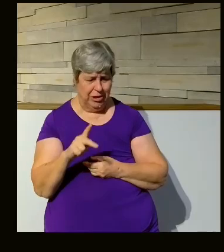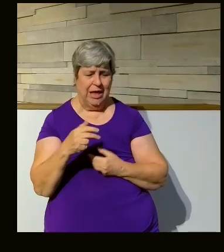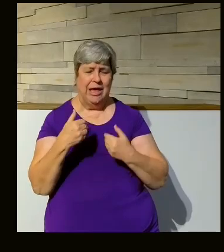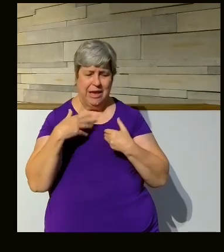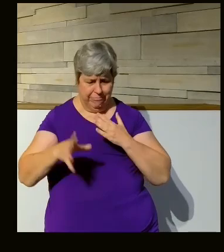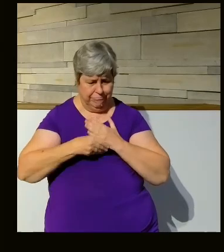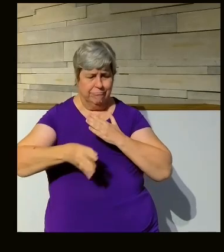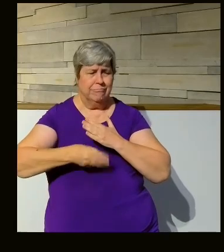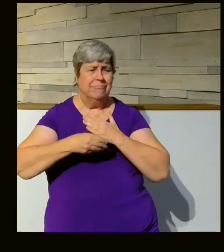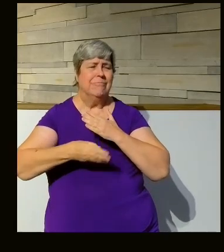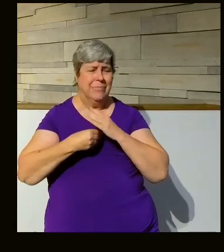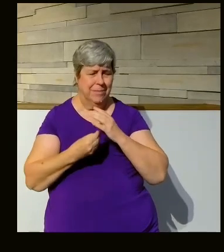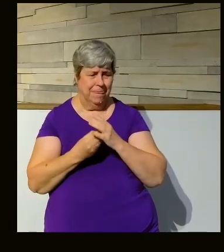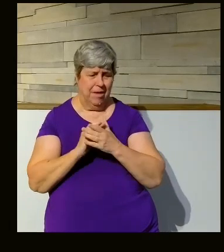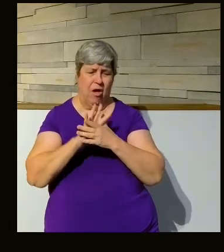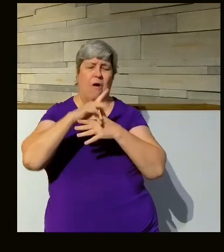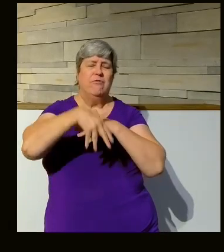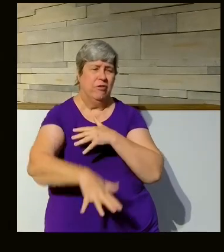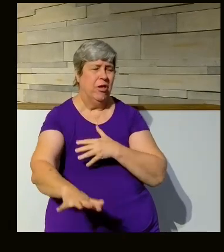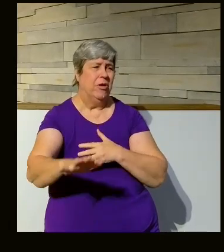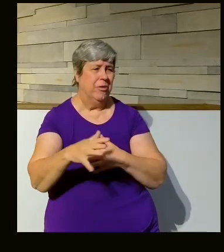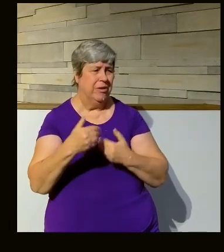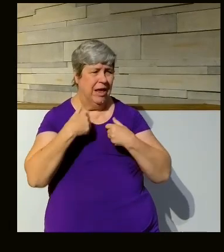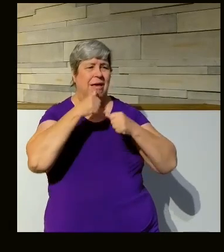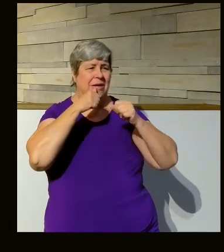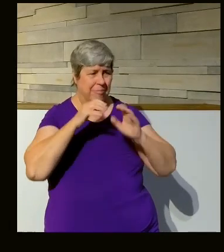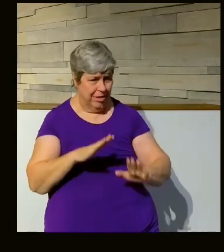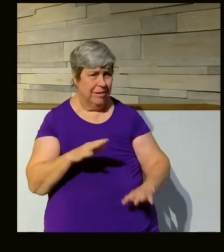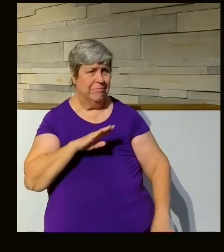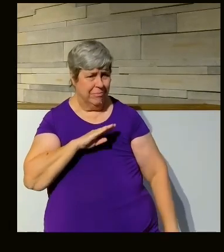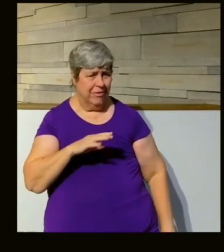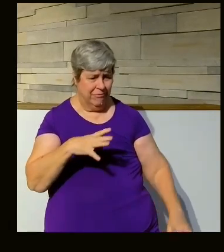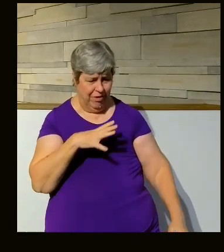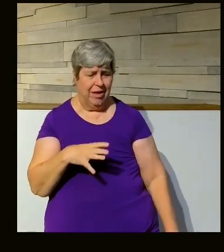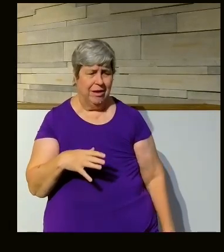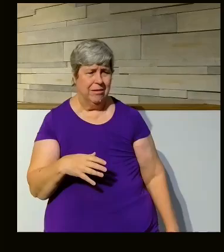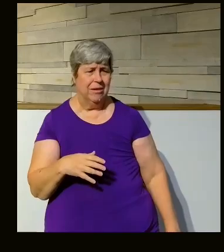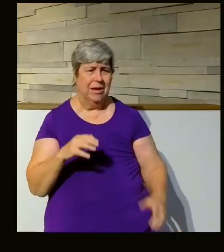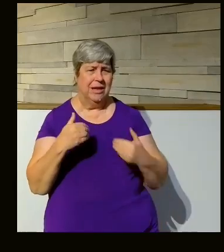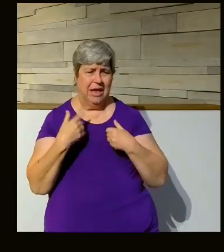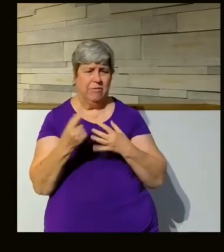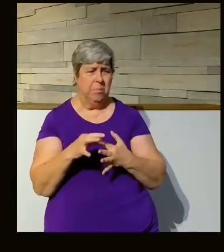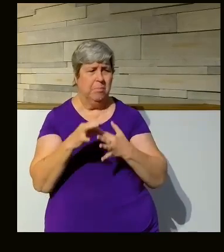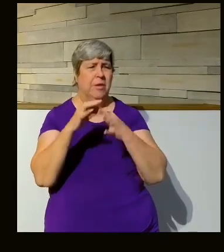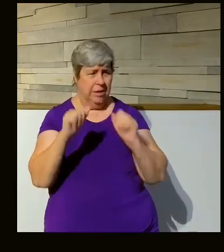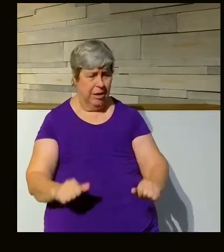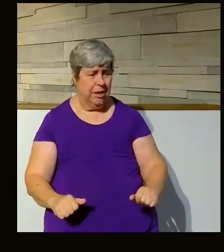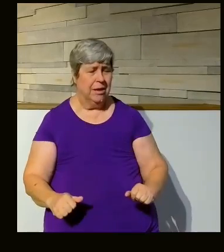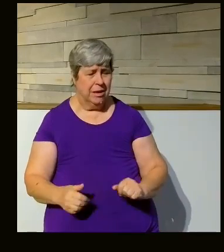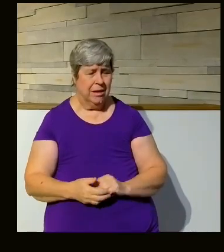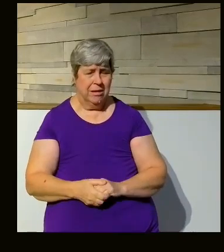the extras. It's okay to have the blessings. It's okay to have something special.